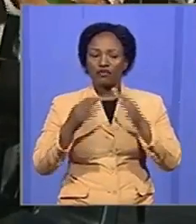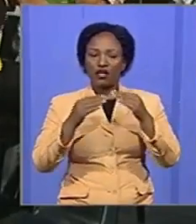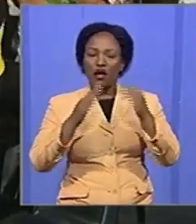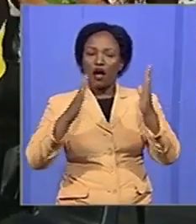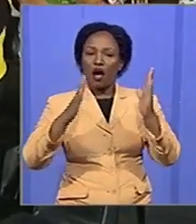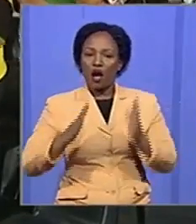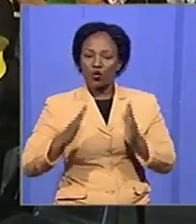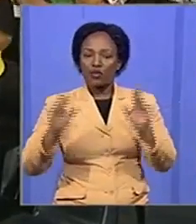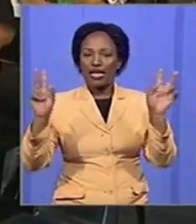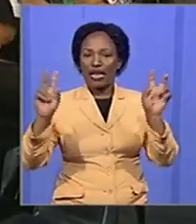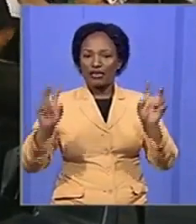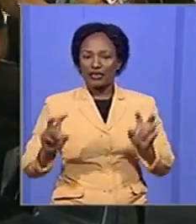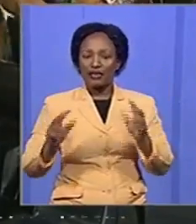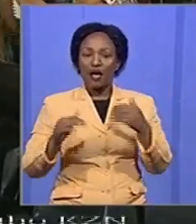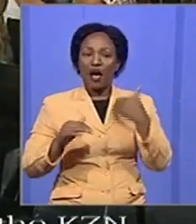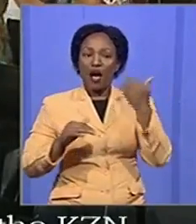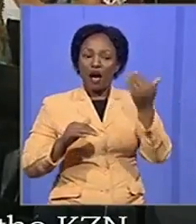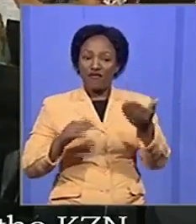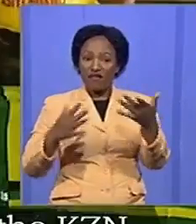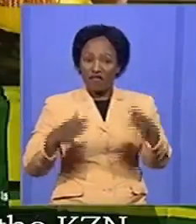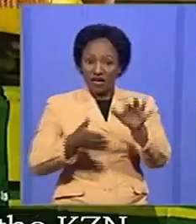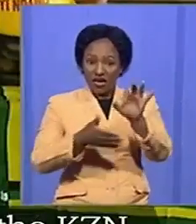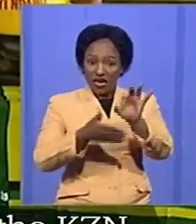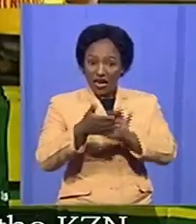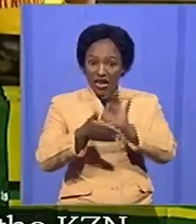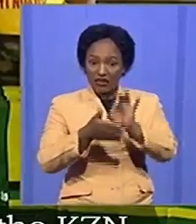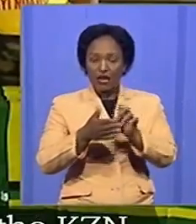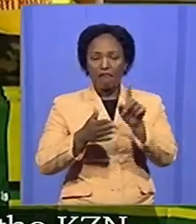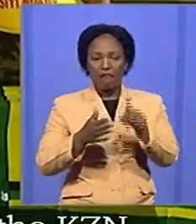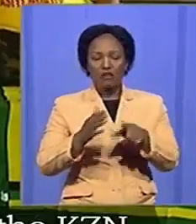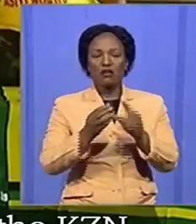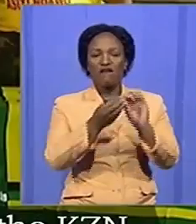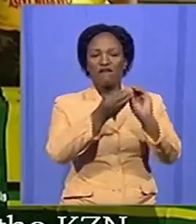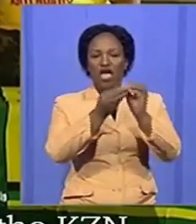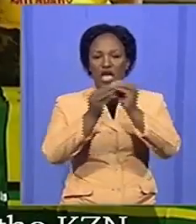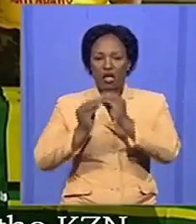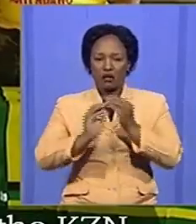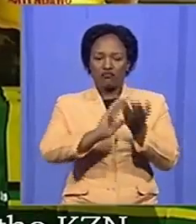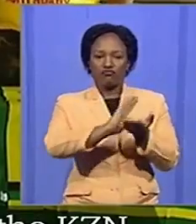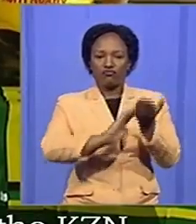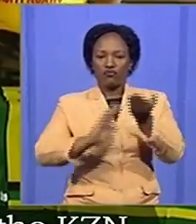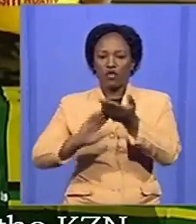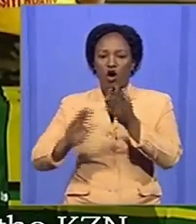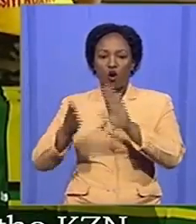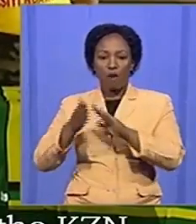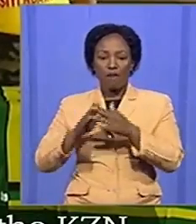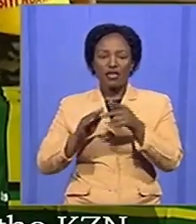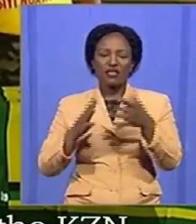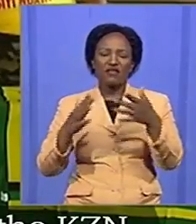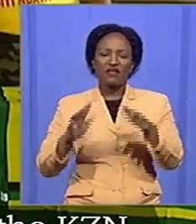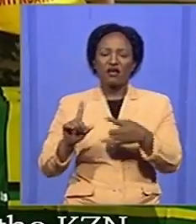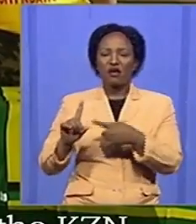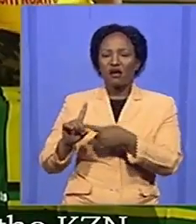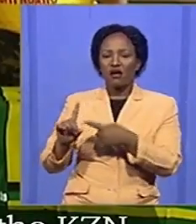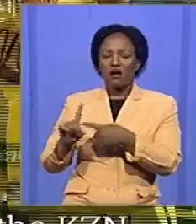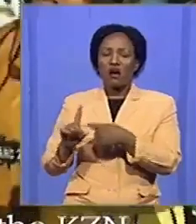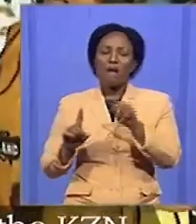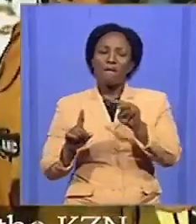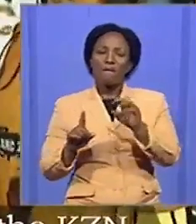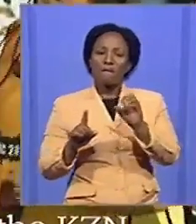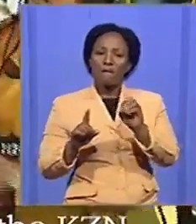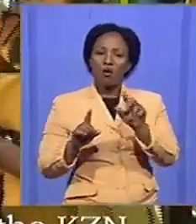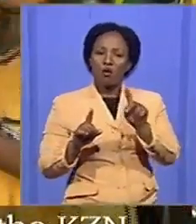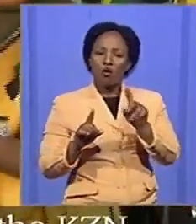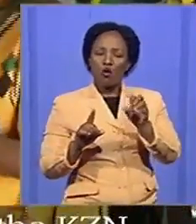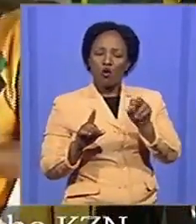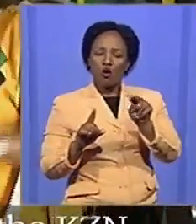tle di ntlafatswe ka mora dikgetho tse tlang. Baahi ba buile sena nakong eo Mokonyane a neng a kene letsholong la dikgetho